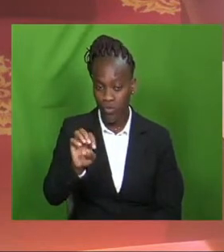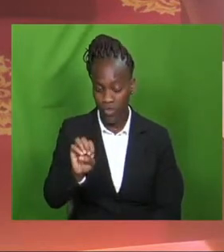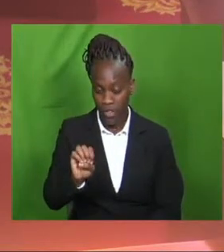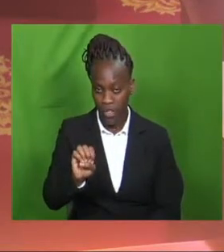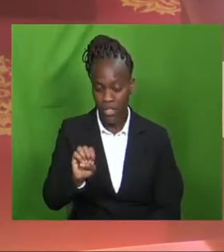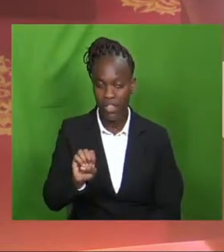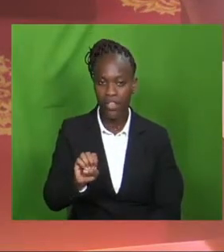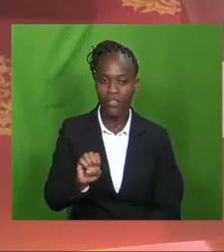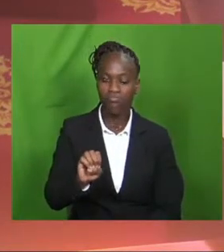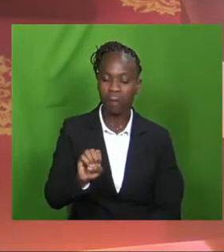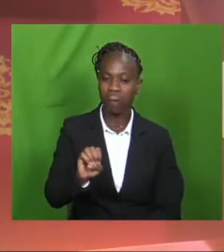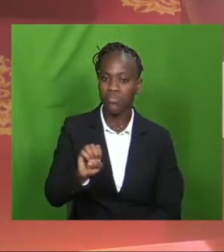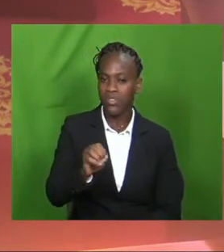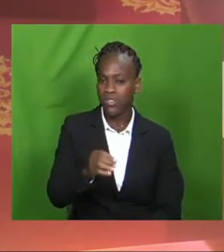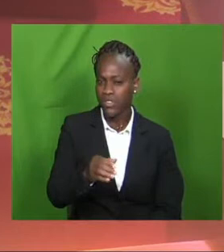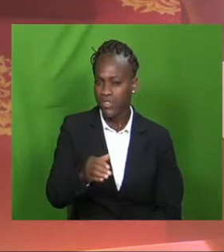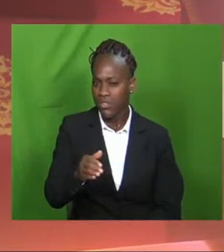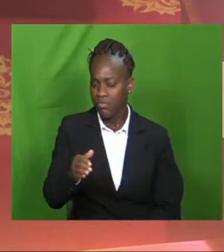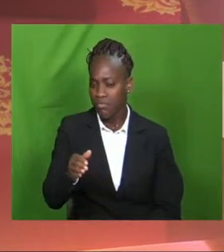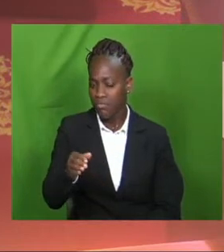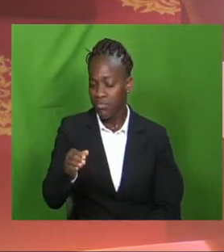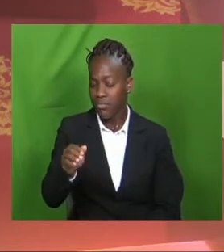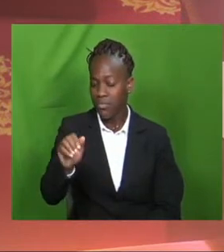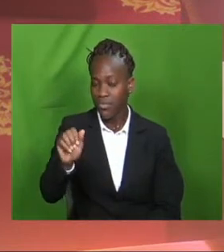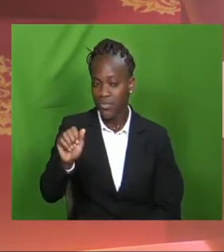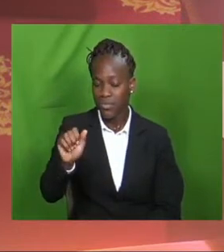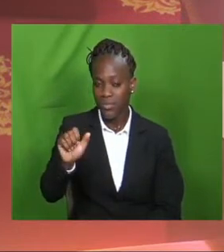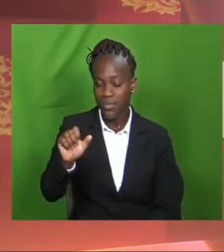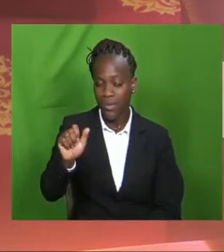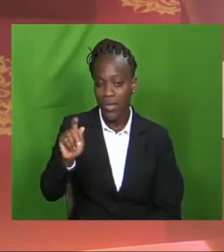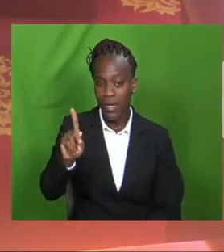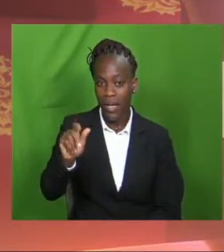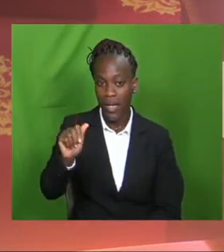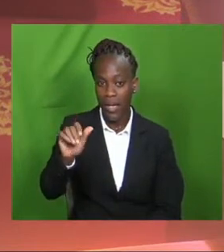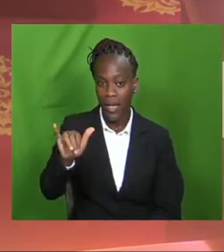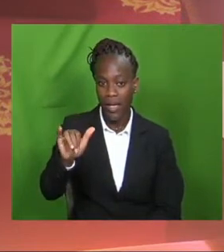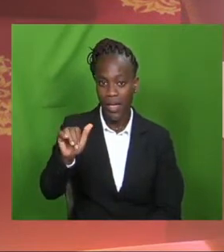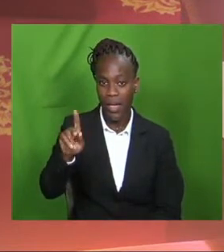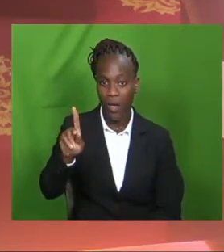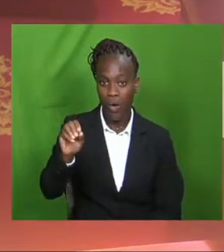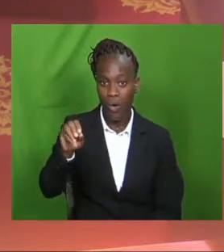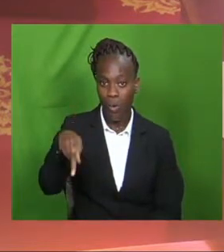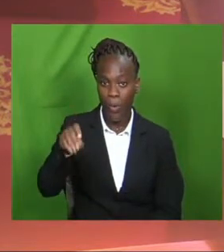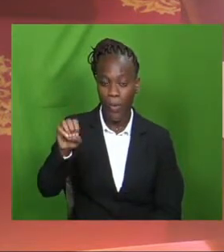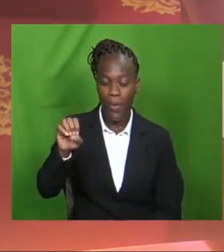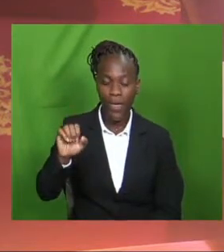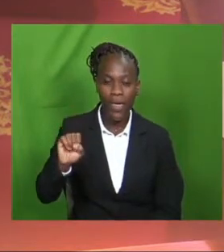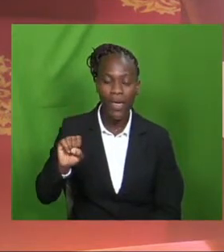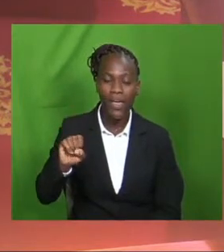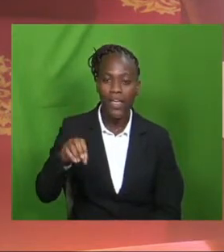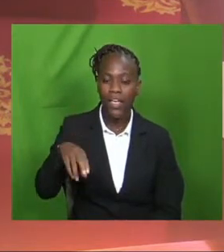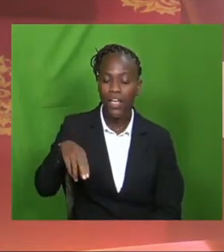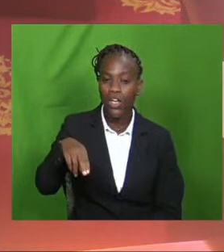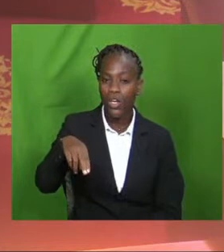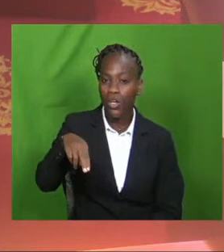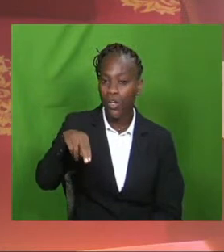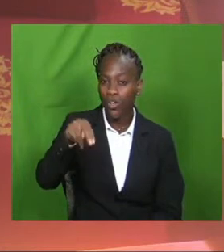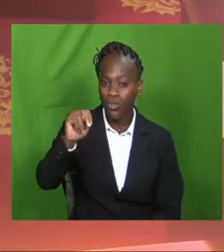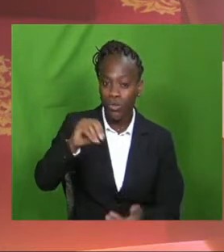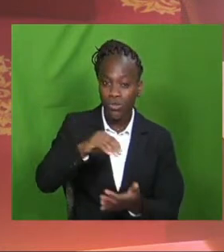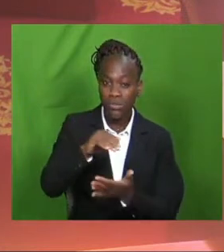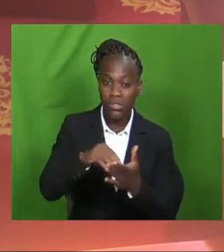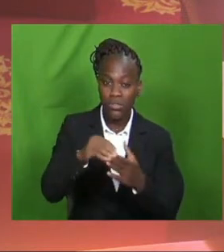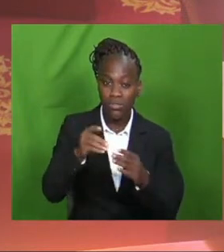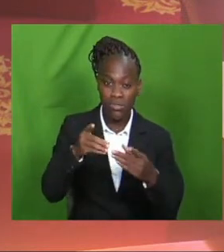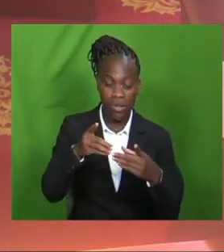Akraya, and Afrakope are communities located in the Central Town District of the Volta region. There